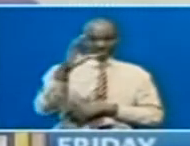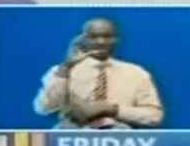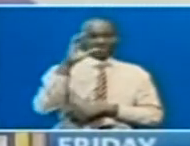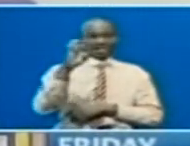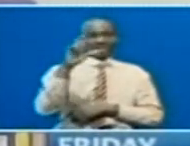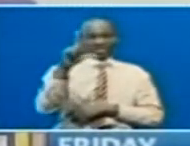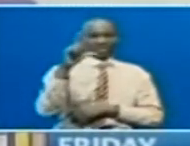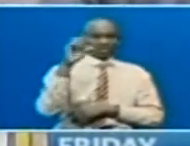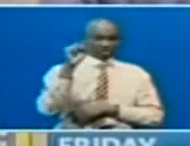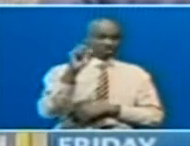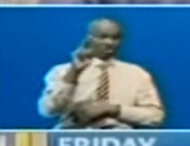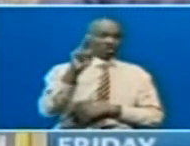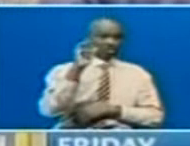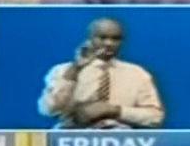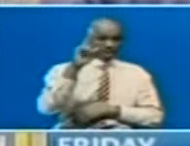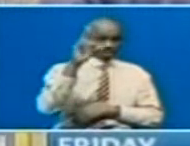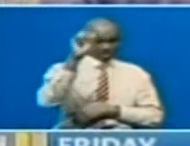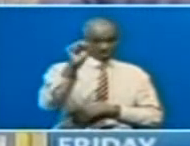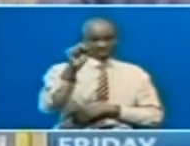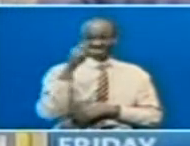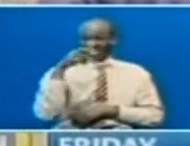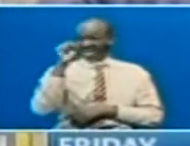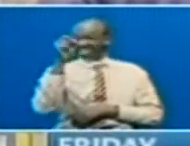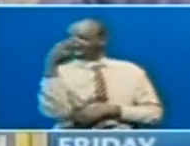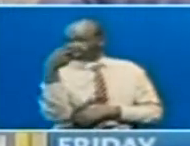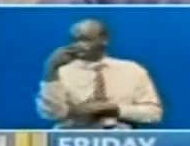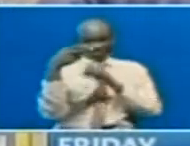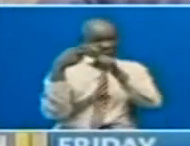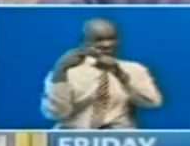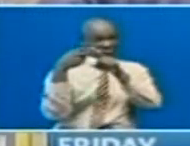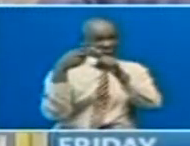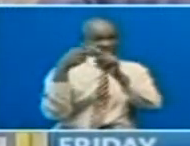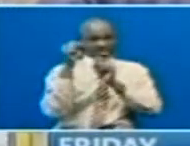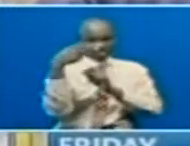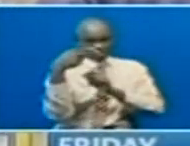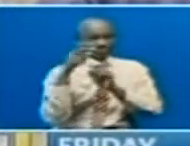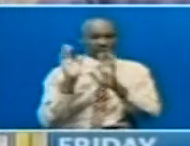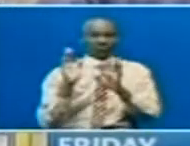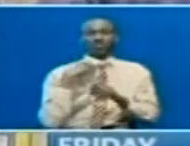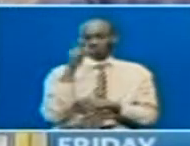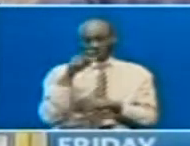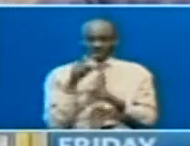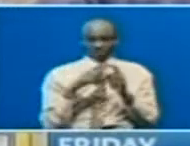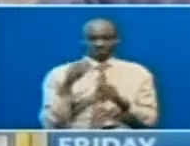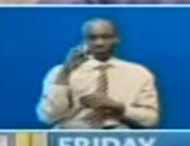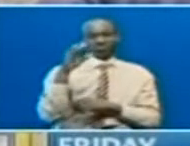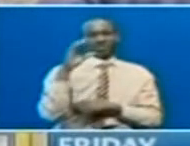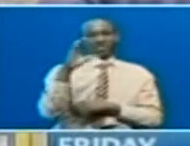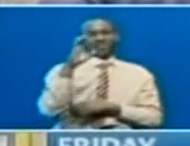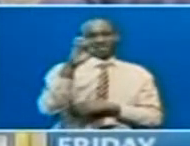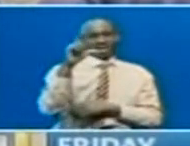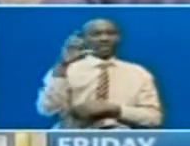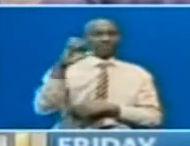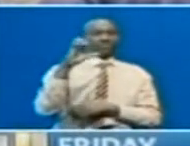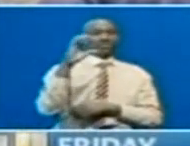say Celsius, shears. We don't have the sound sh in that word. It's Sears,